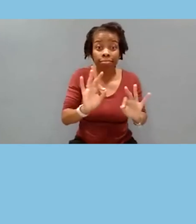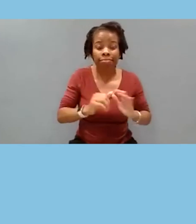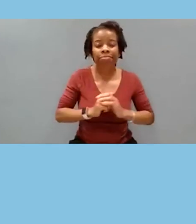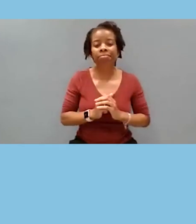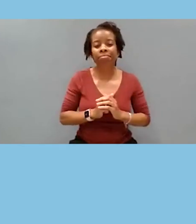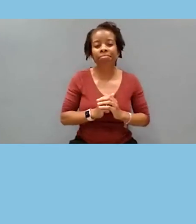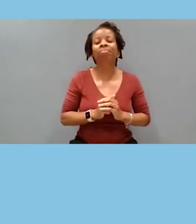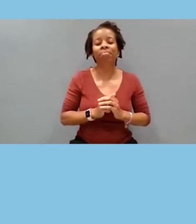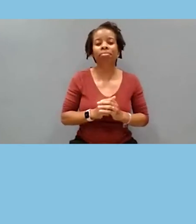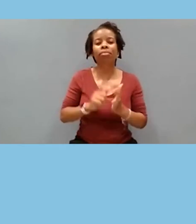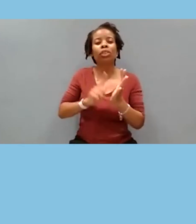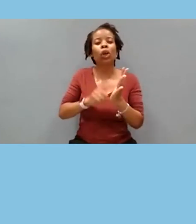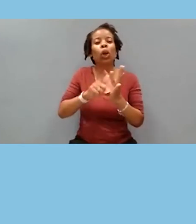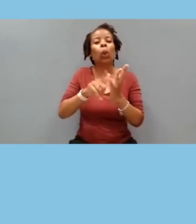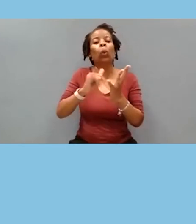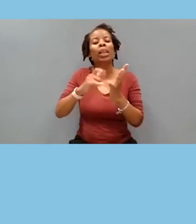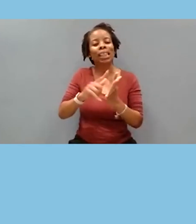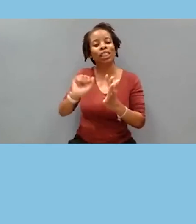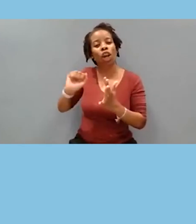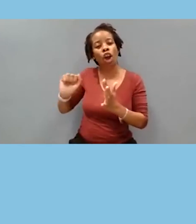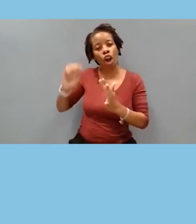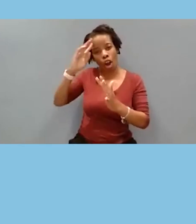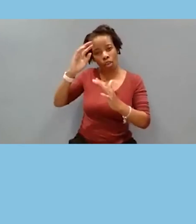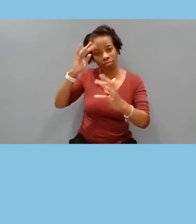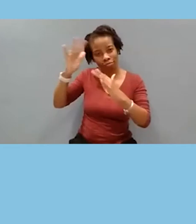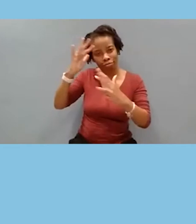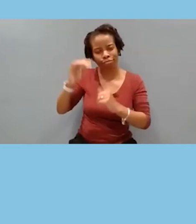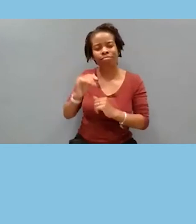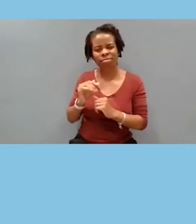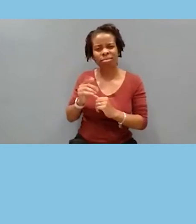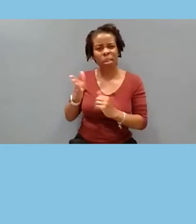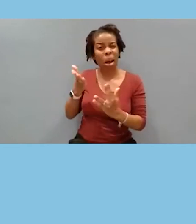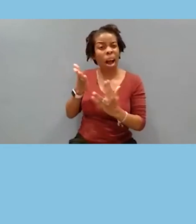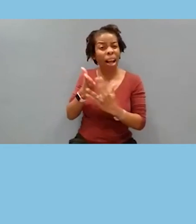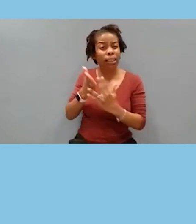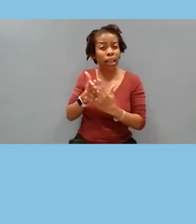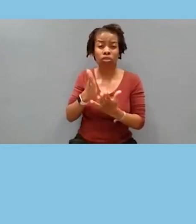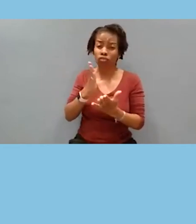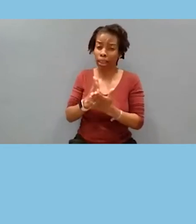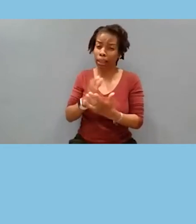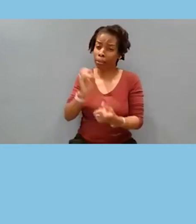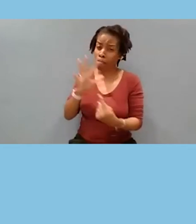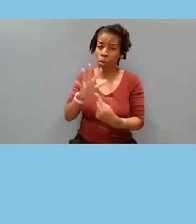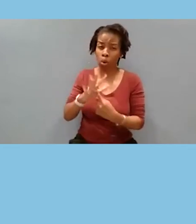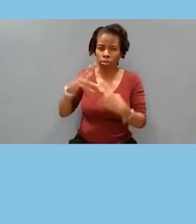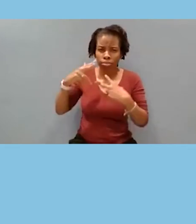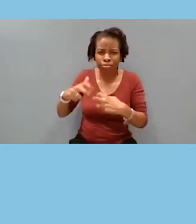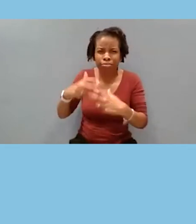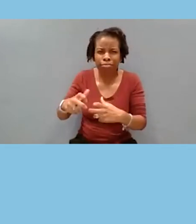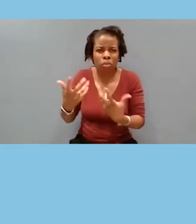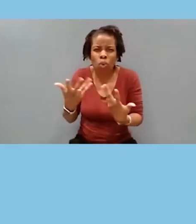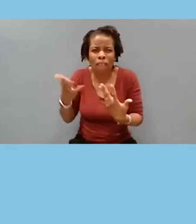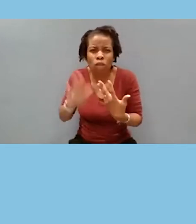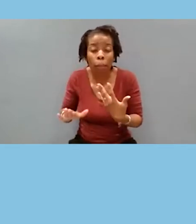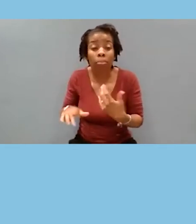brings to, in her words, the production of access as an important object of study in and of itself, and specifically about speech to